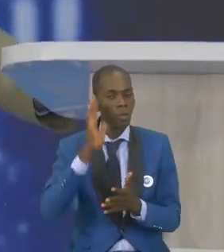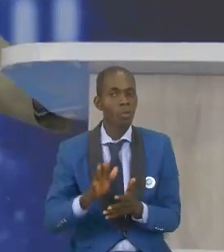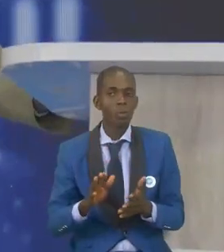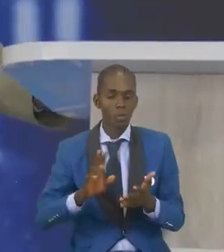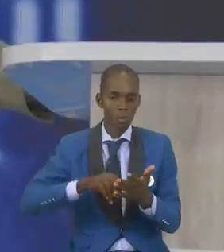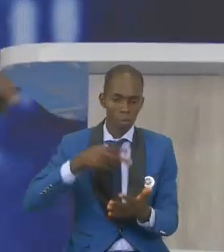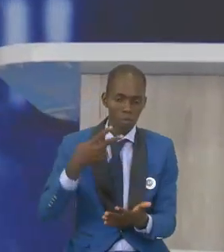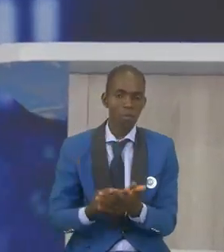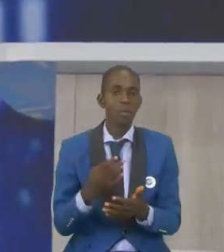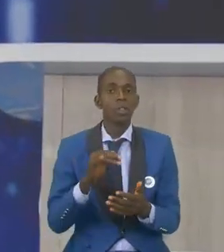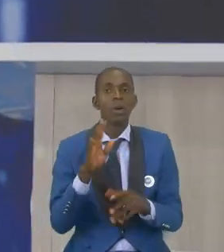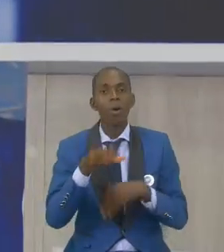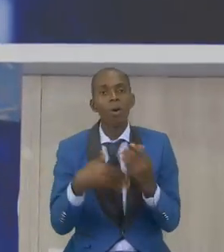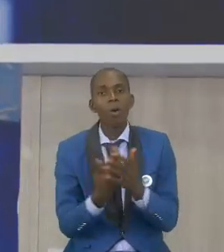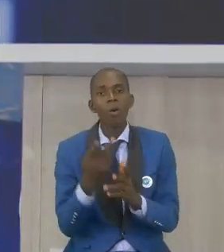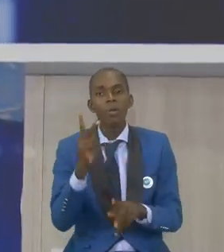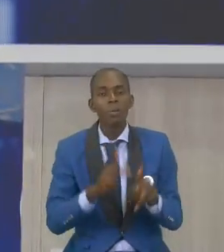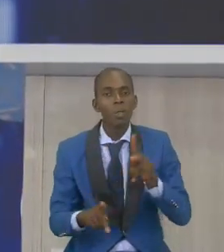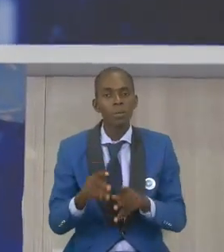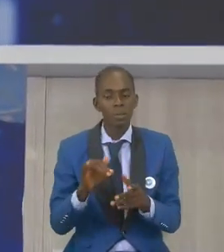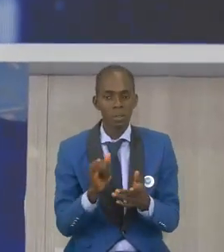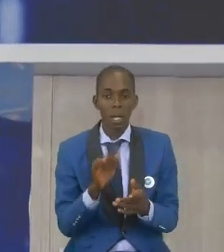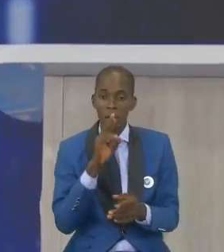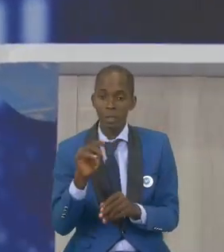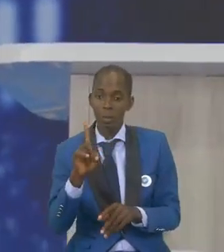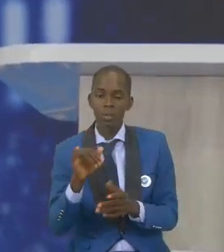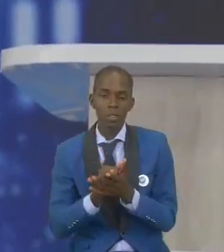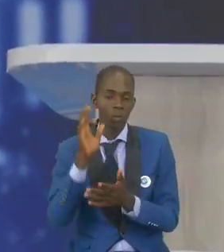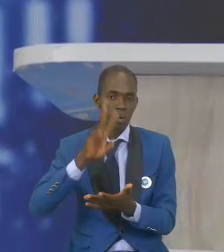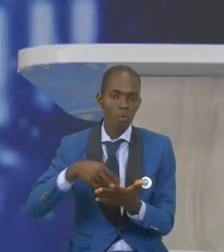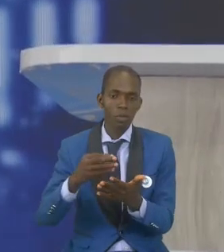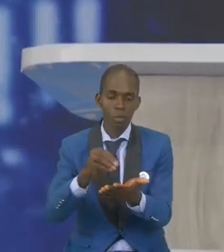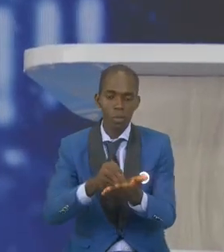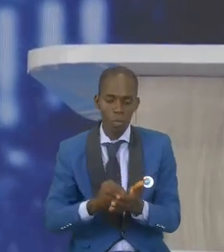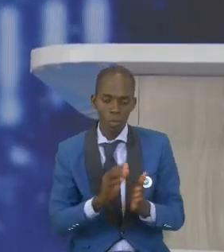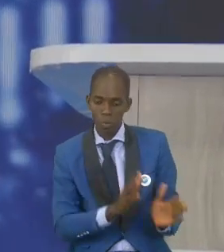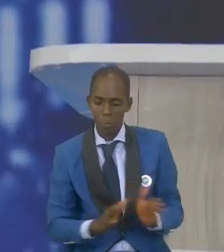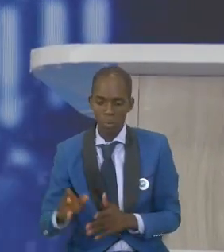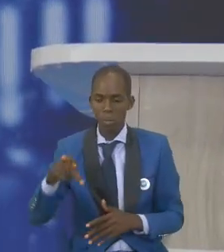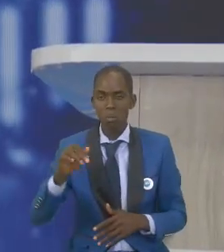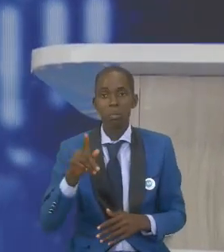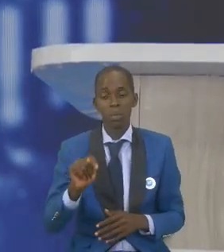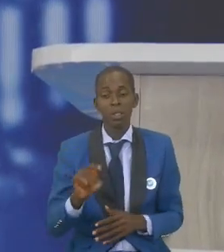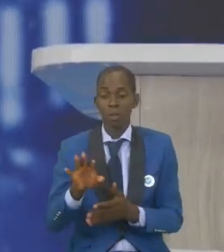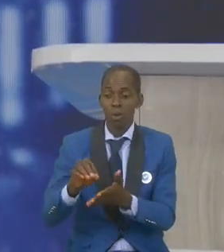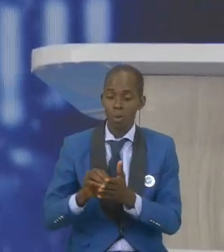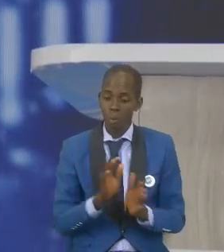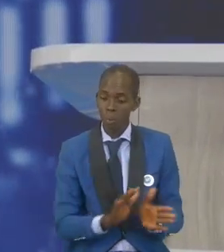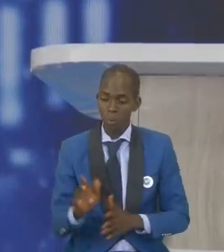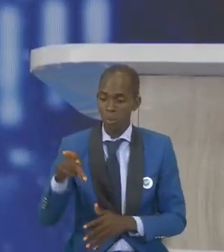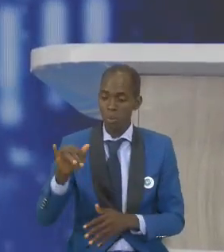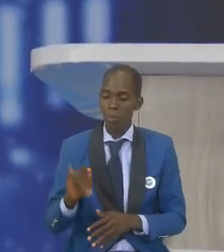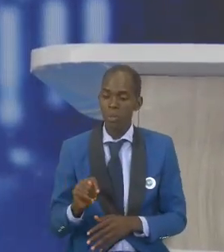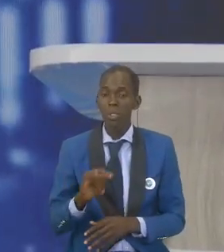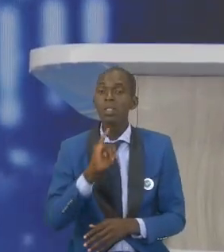cause, those are the people that will fall into their own pit. Their pit is not for you. I